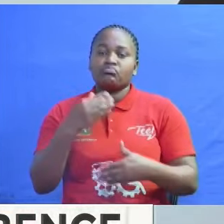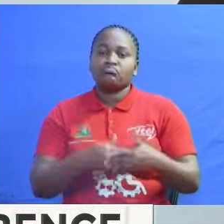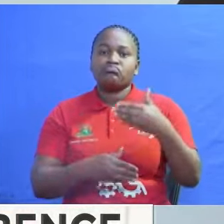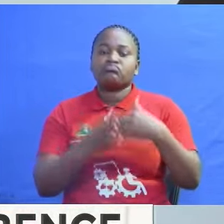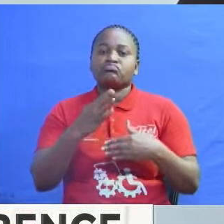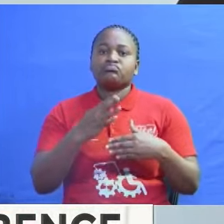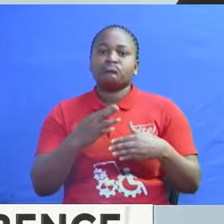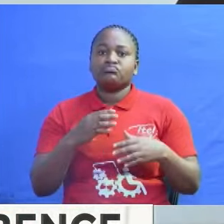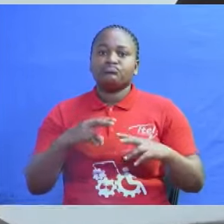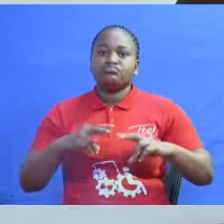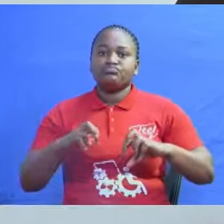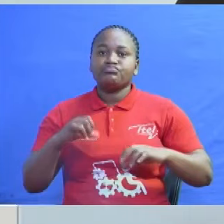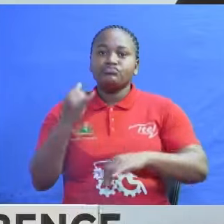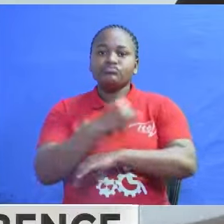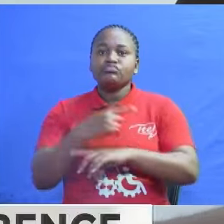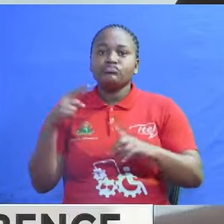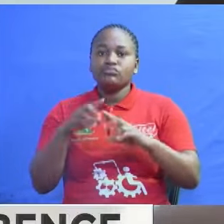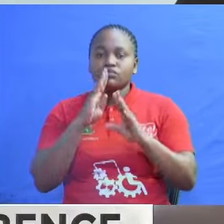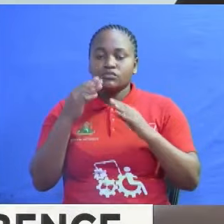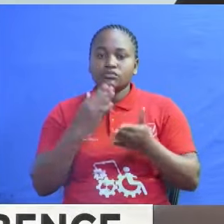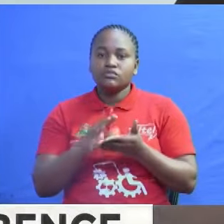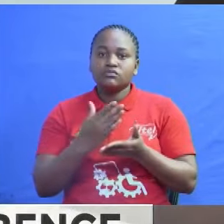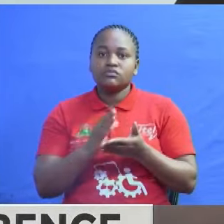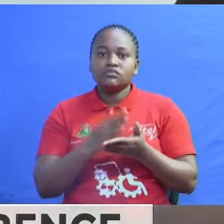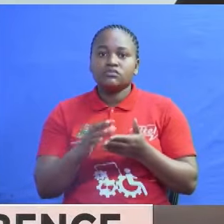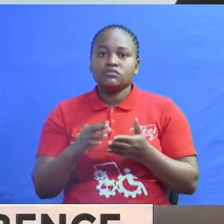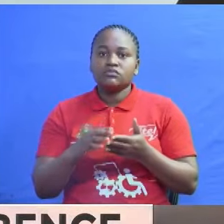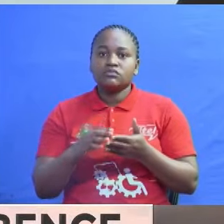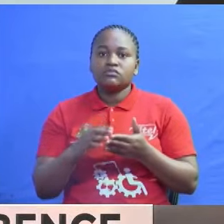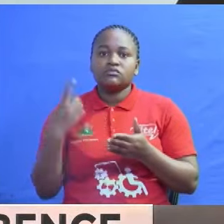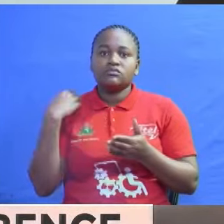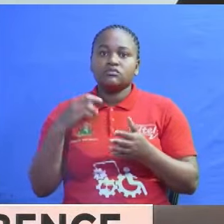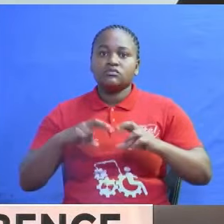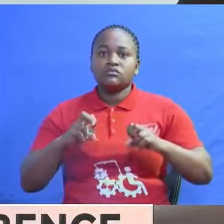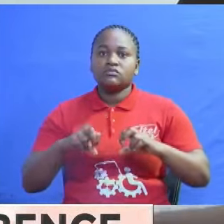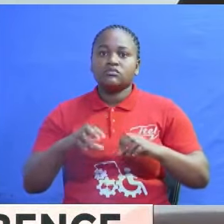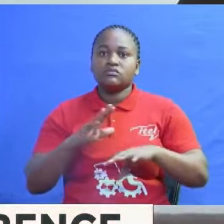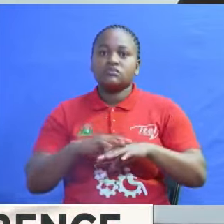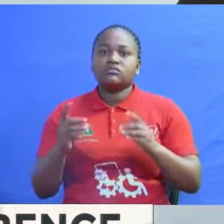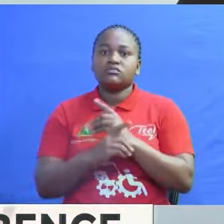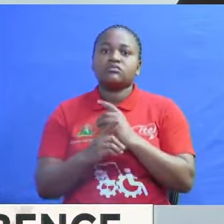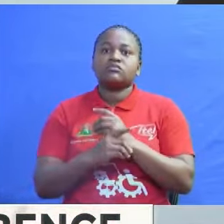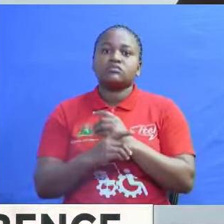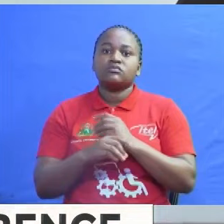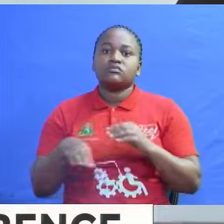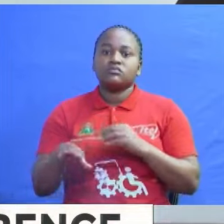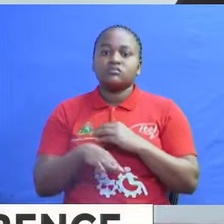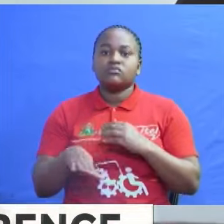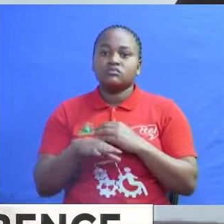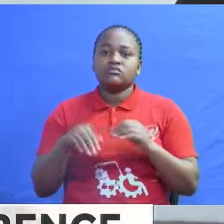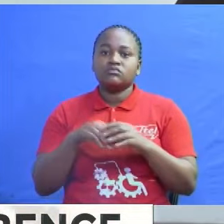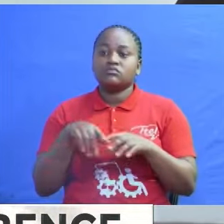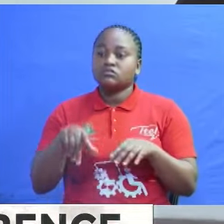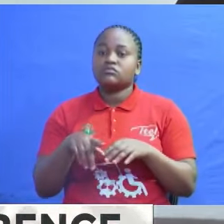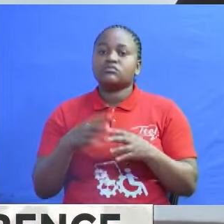universities and research institutions to be able to share their research findings on the various thematic areas of